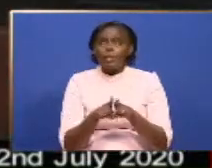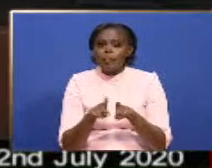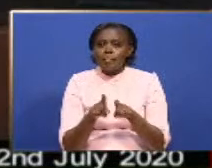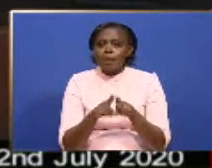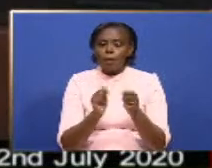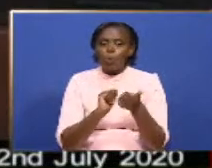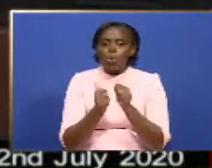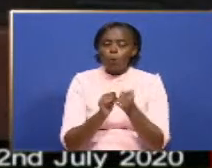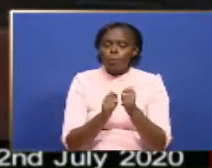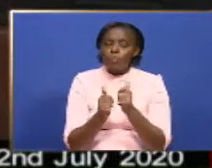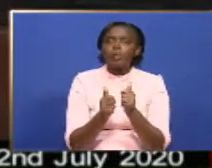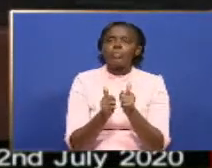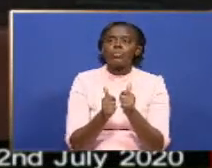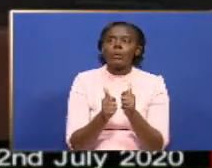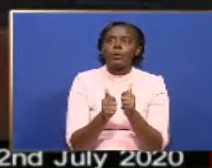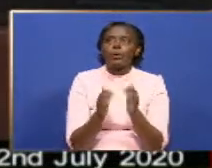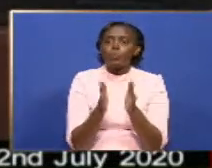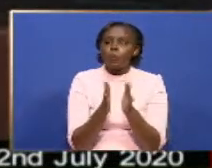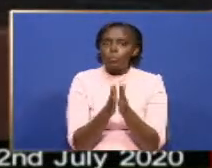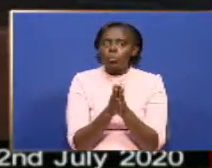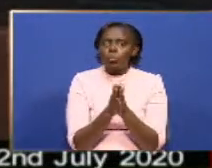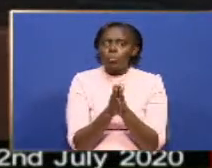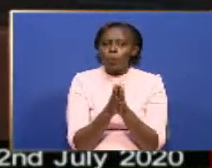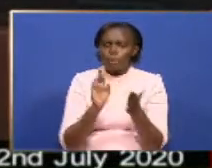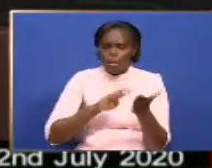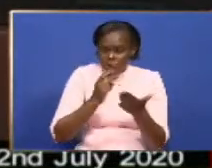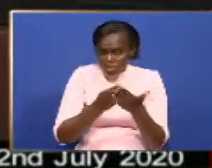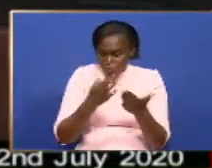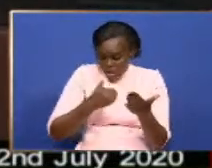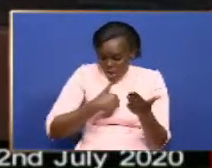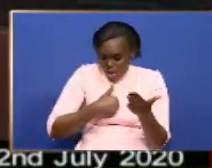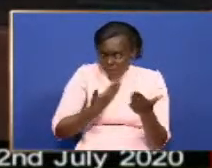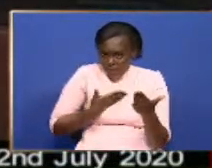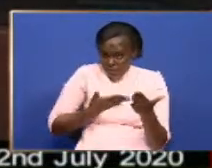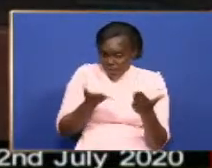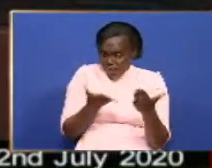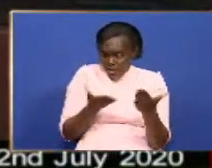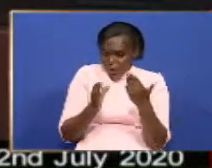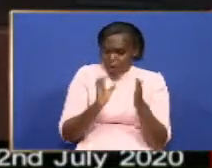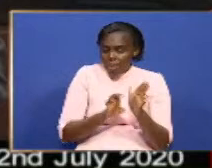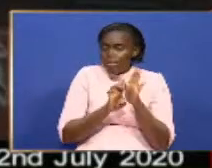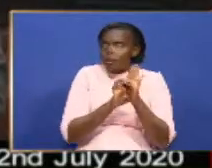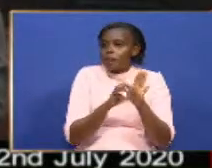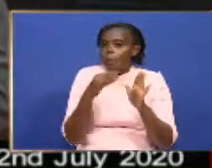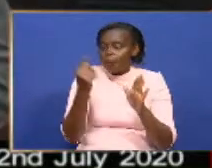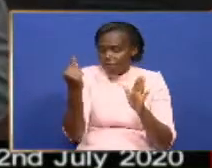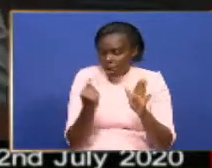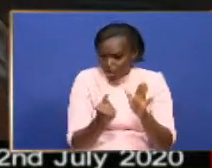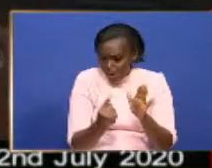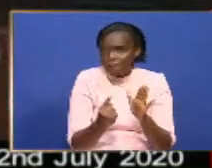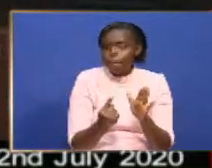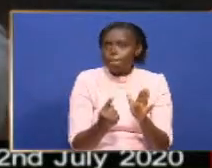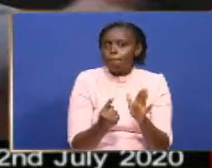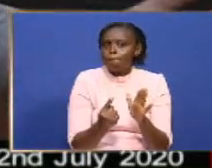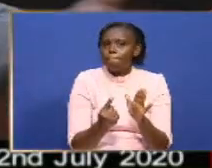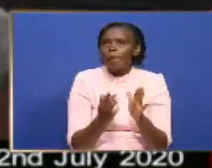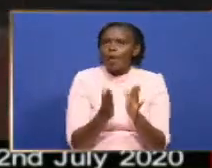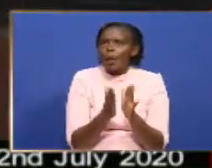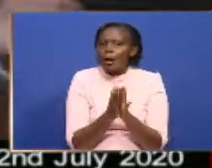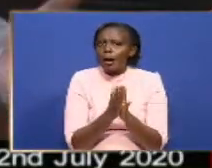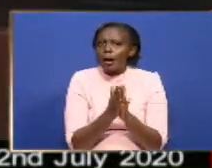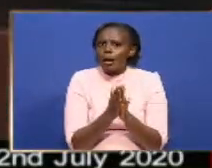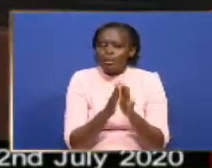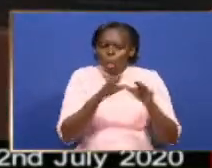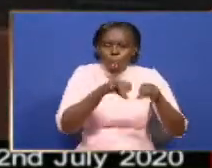compete with the little resources that we have. For example, if they come and they